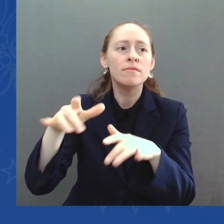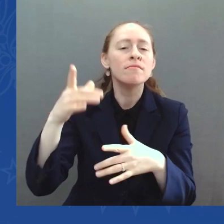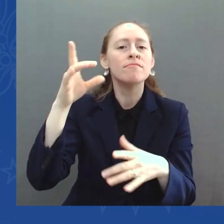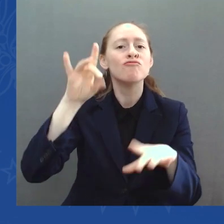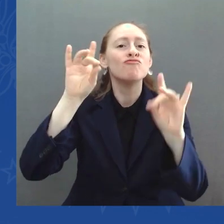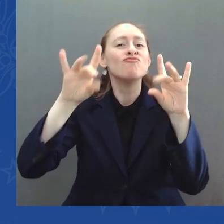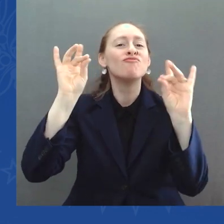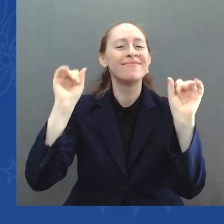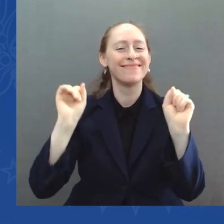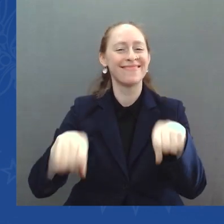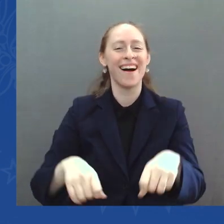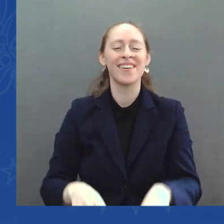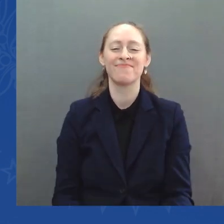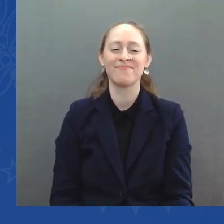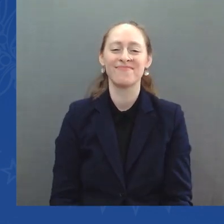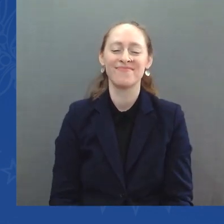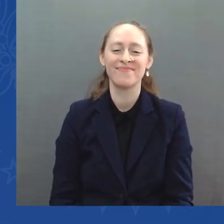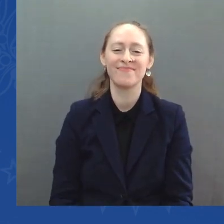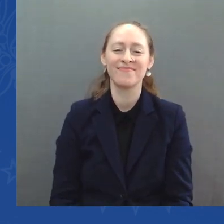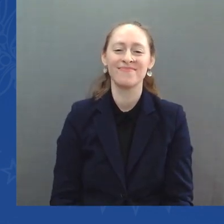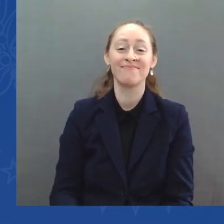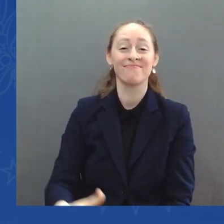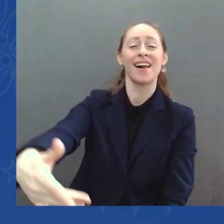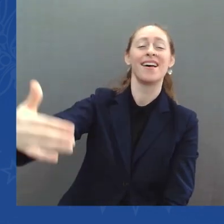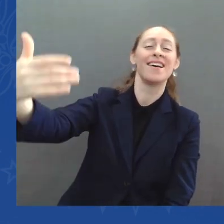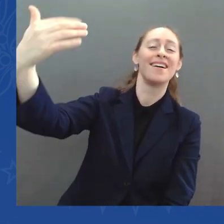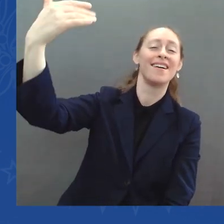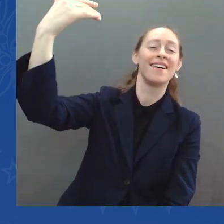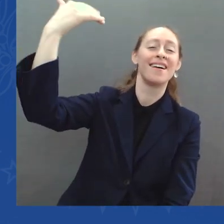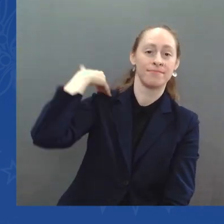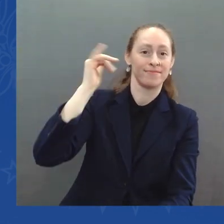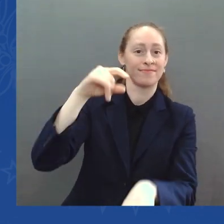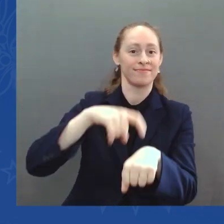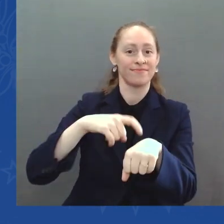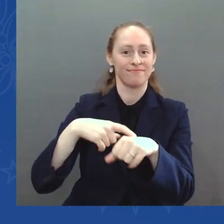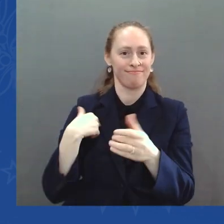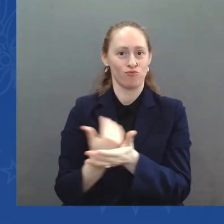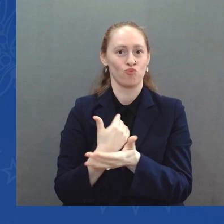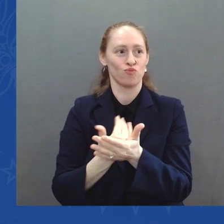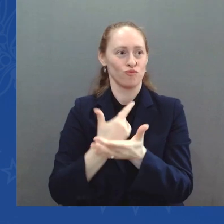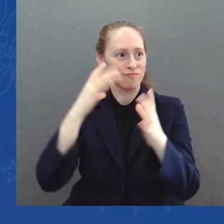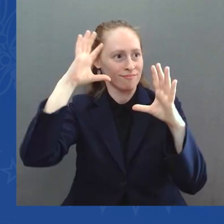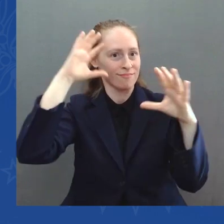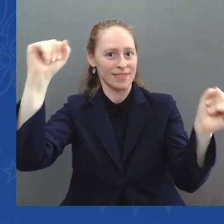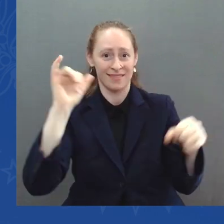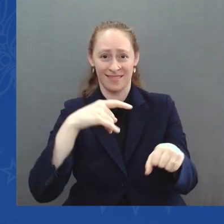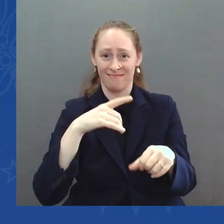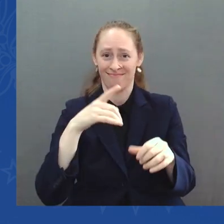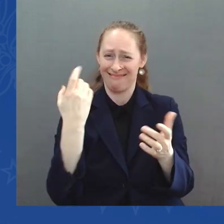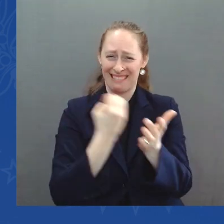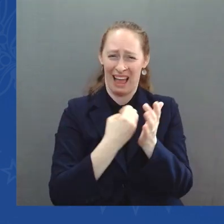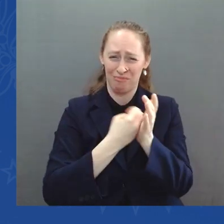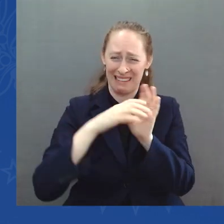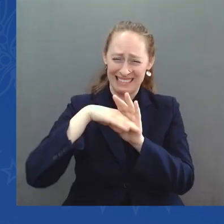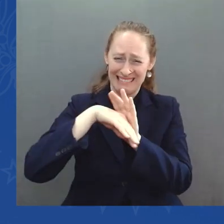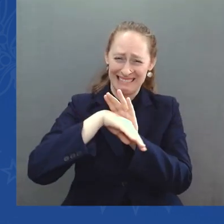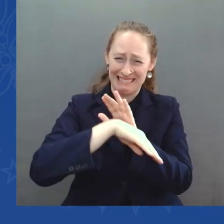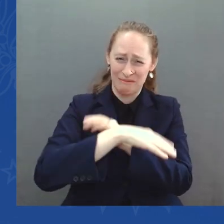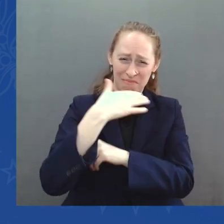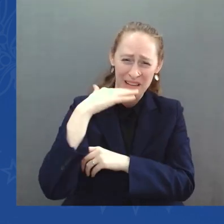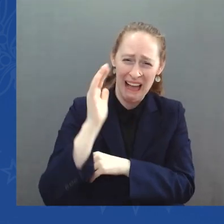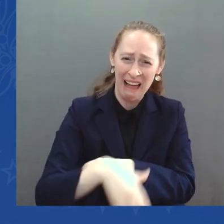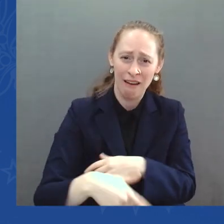was raging, the economy was reeling, and the deficit was soaring. Most schools were closed. We didn't have